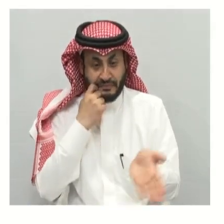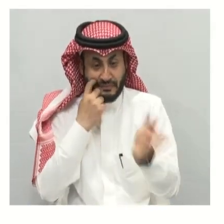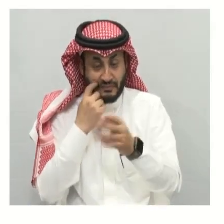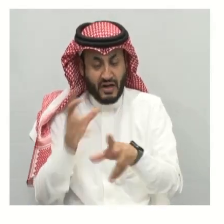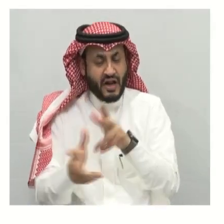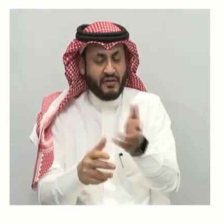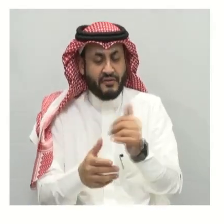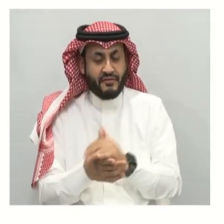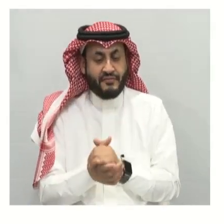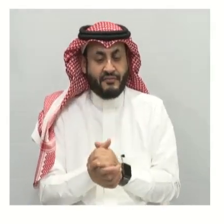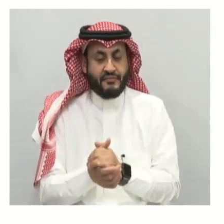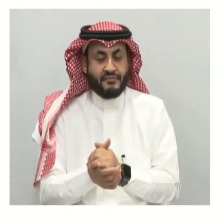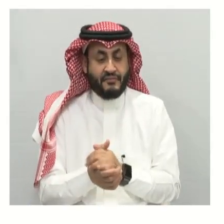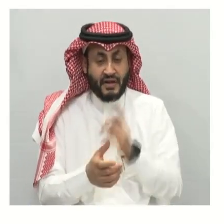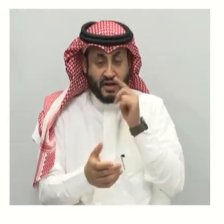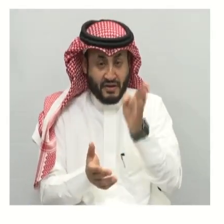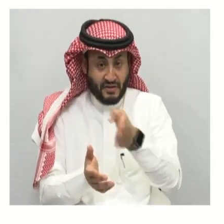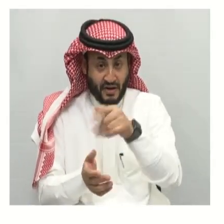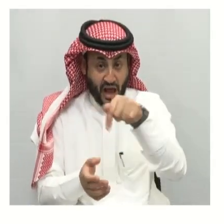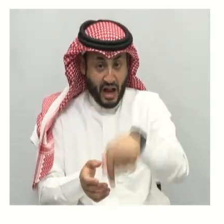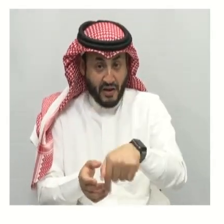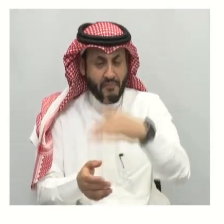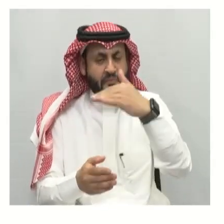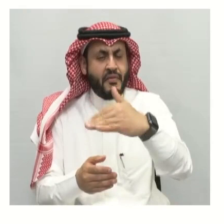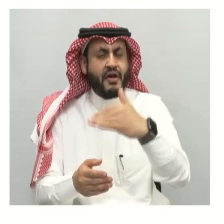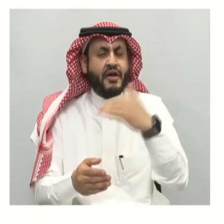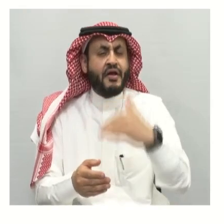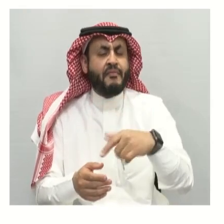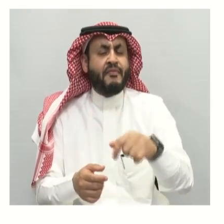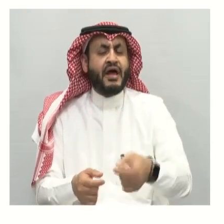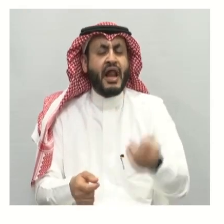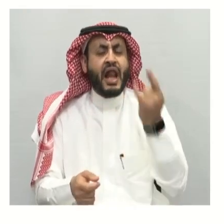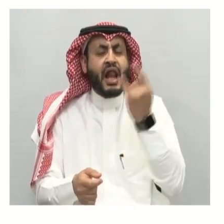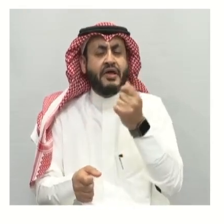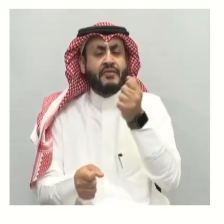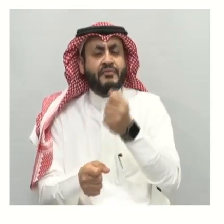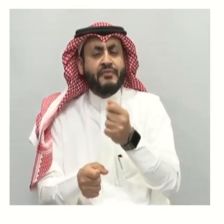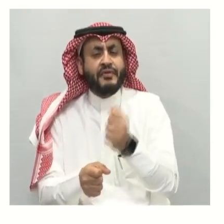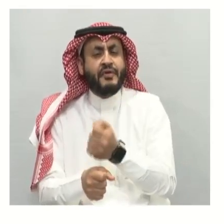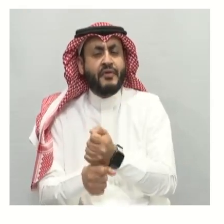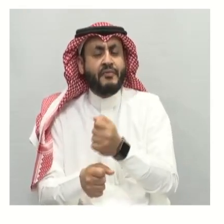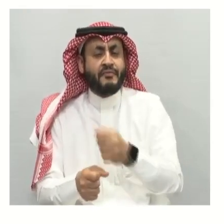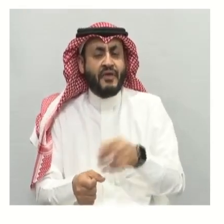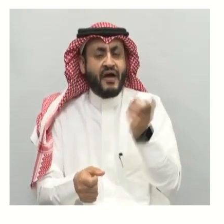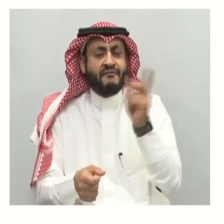were saying. Let's plan for the day. What are the things that you have to do every single day?